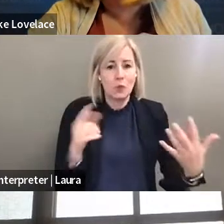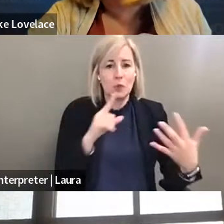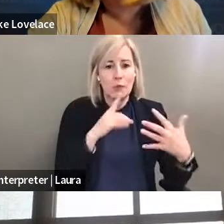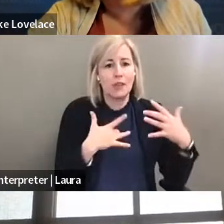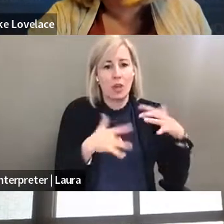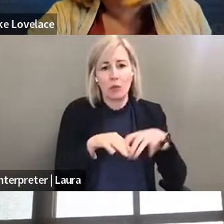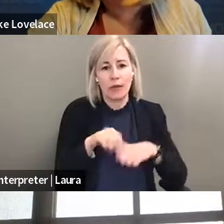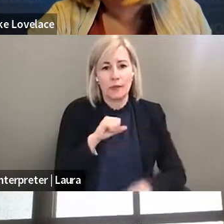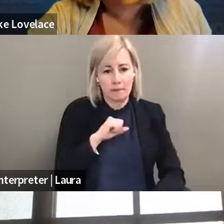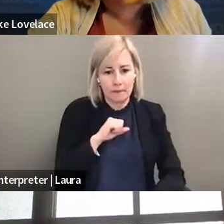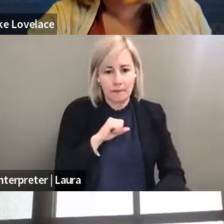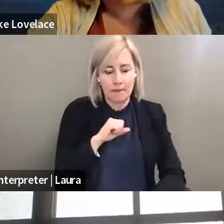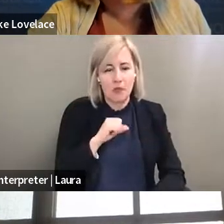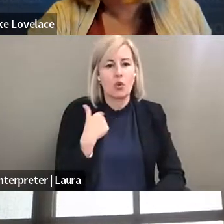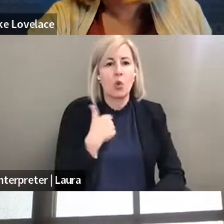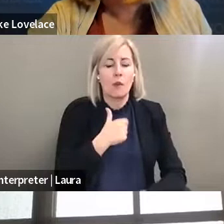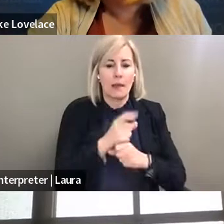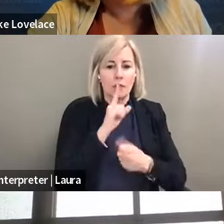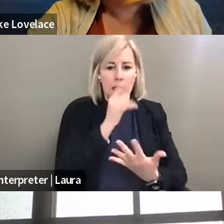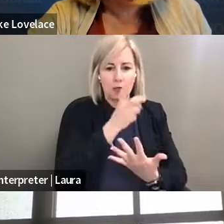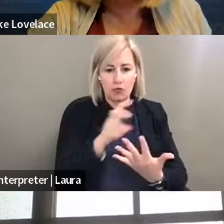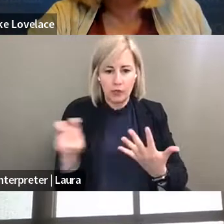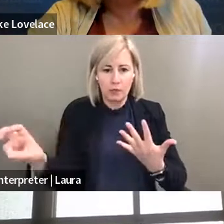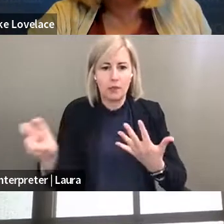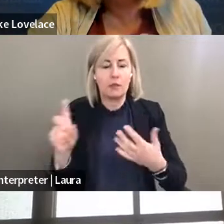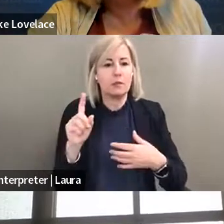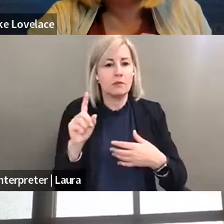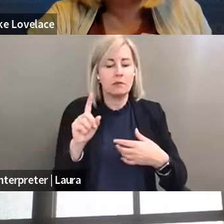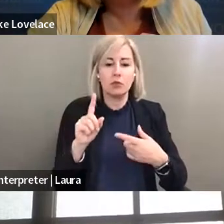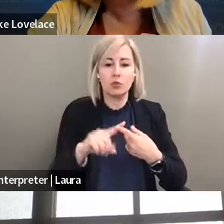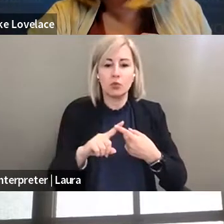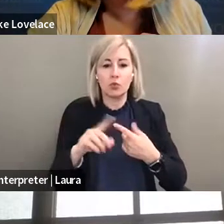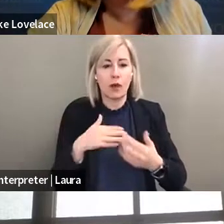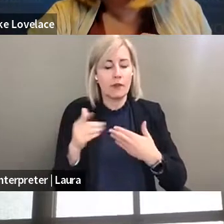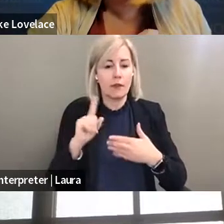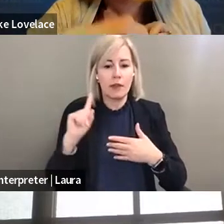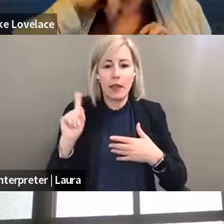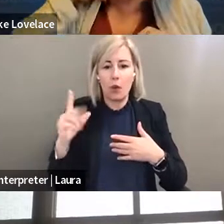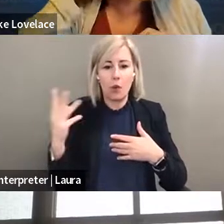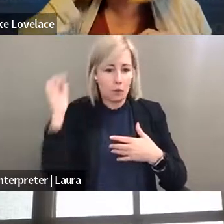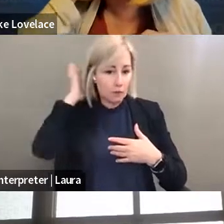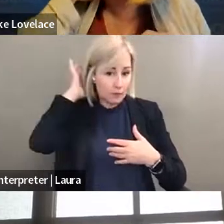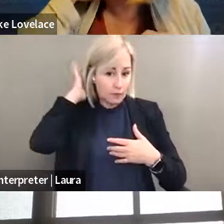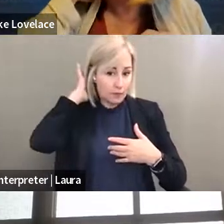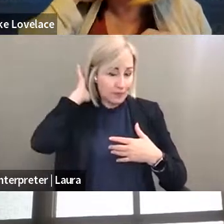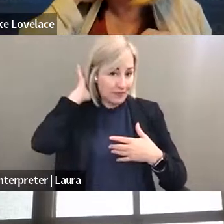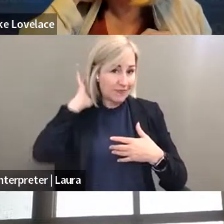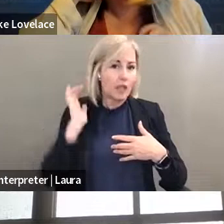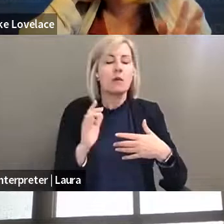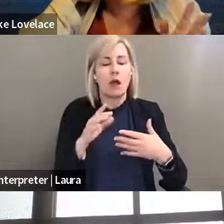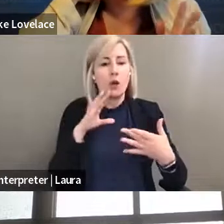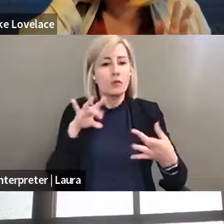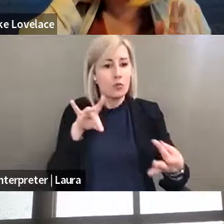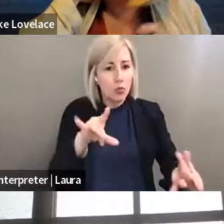heartbreaking. And so we want to make sure that transition to wherever those folks may move to goes as smoothly as possible.